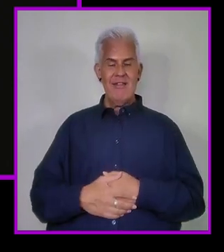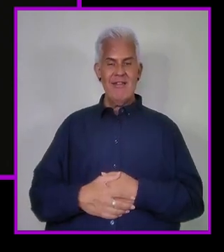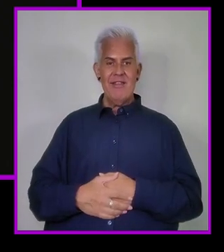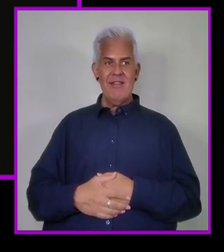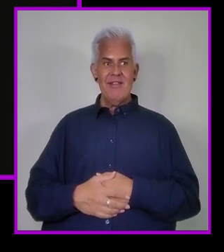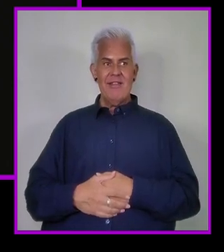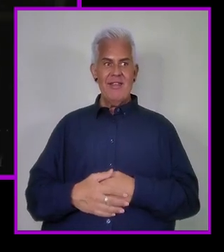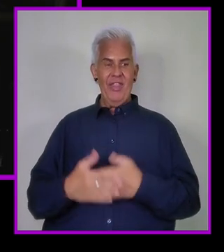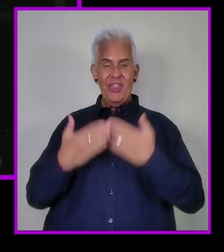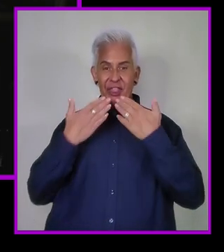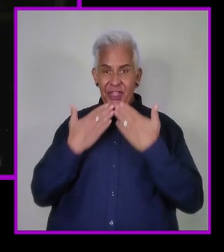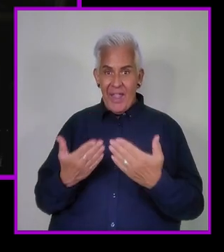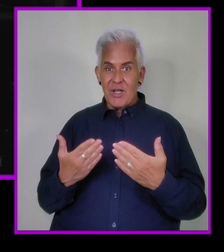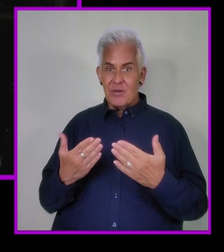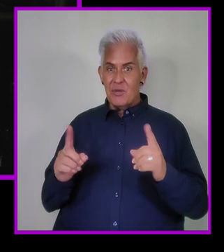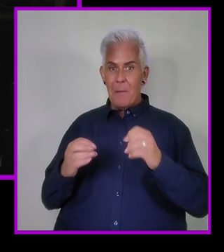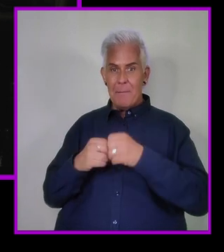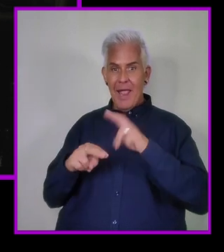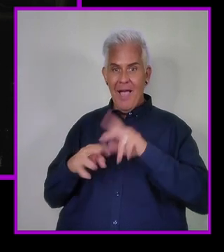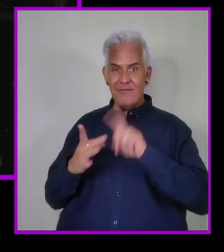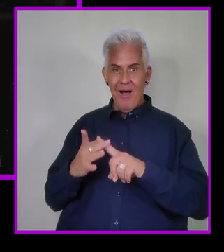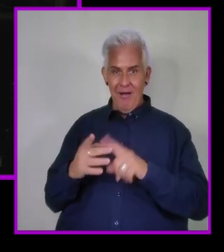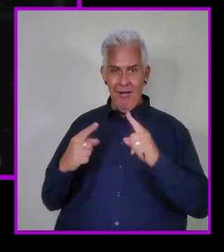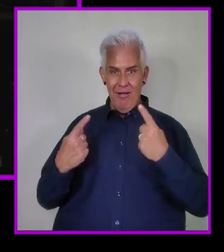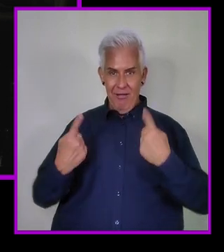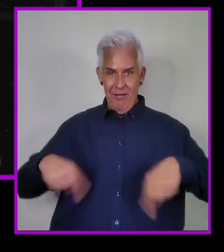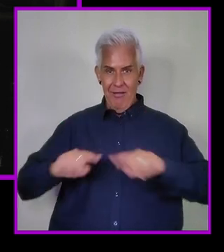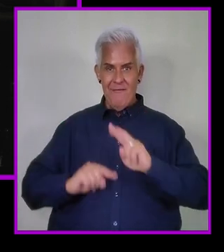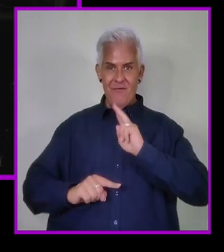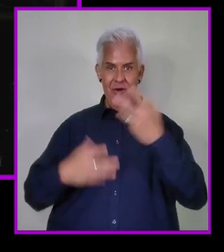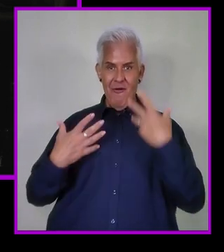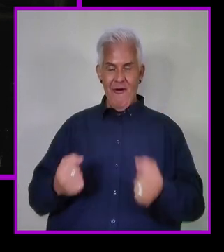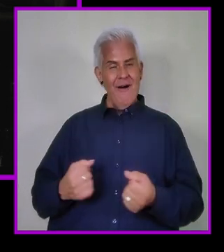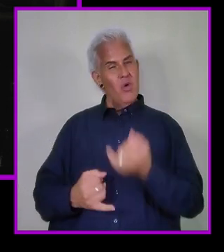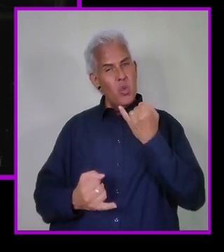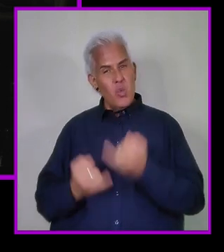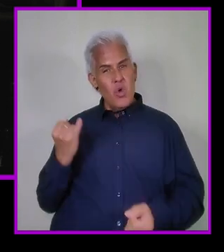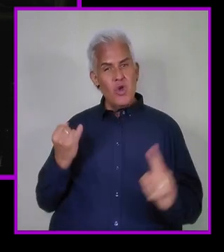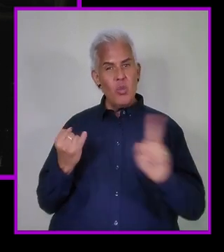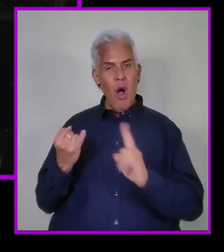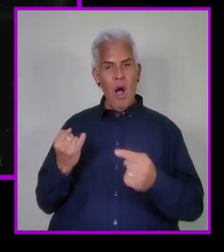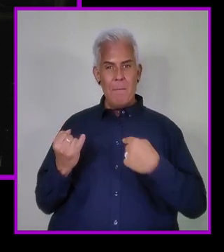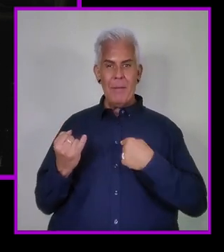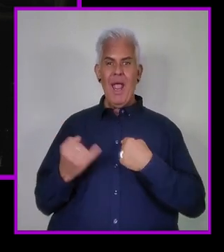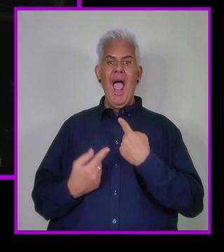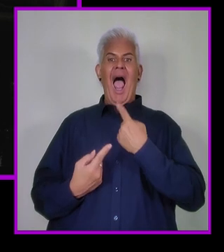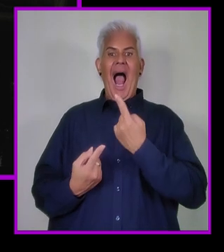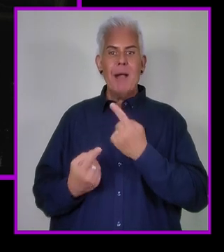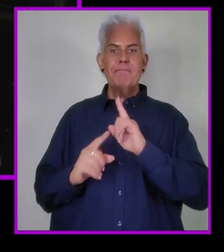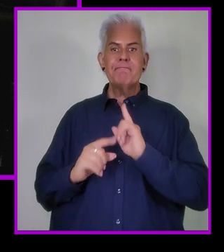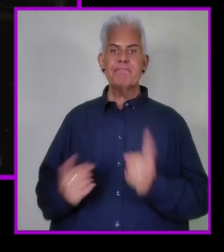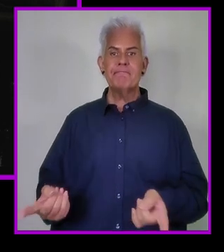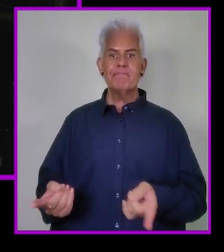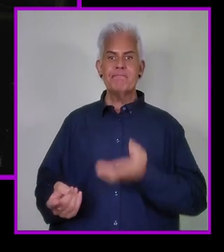but thank you to the BFI for allowing us to have a voice. The worst thing you can ever do is feel like you don't have a voice in our industry, and